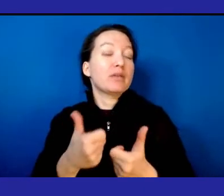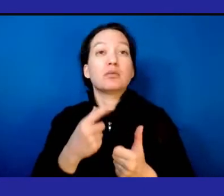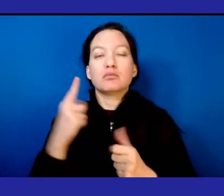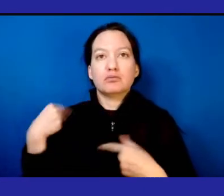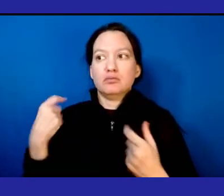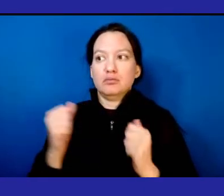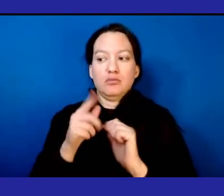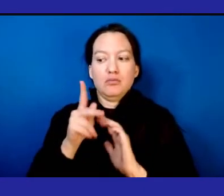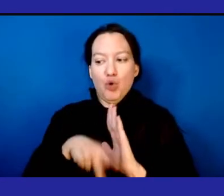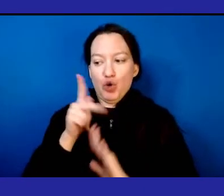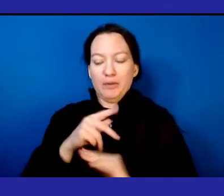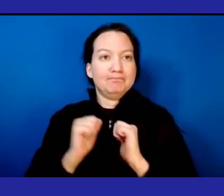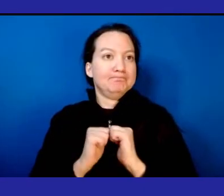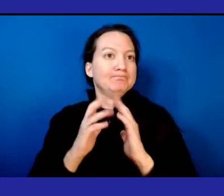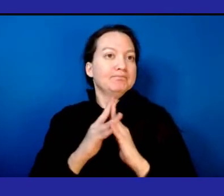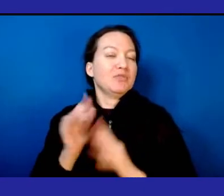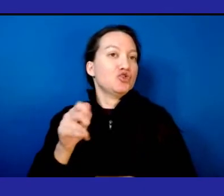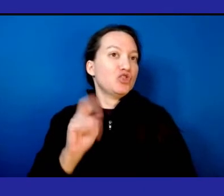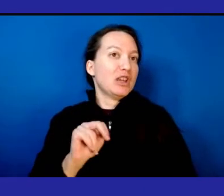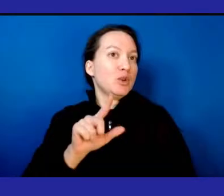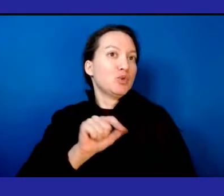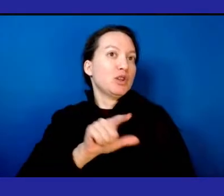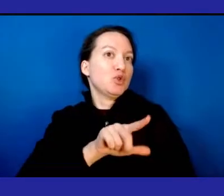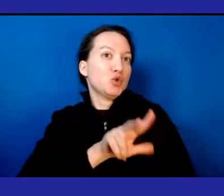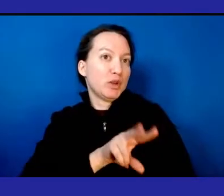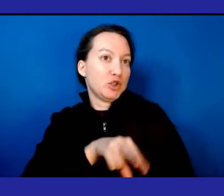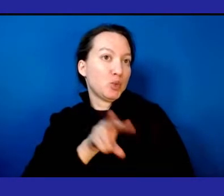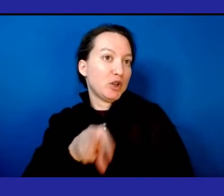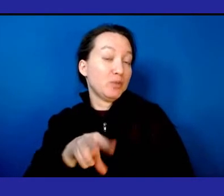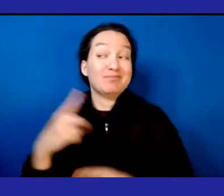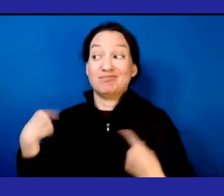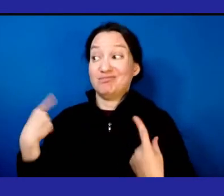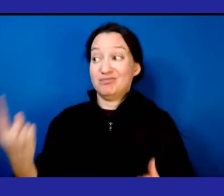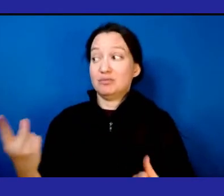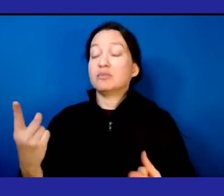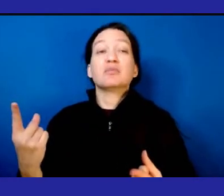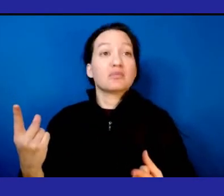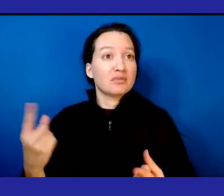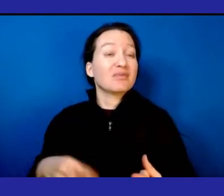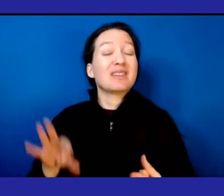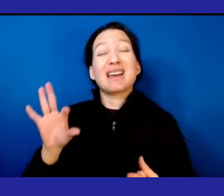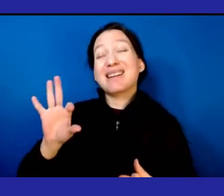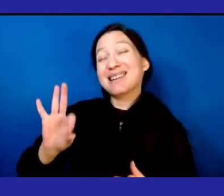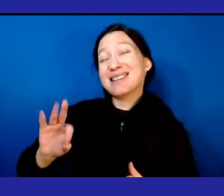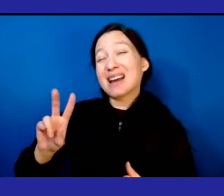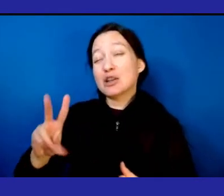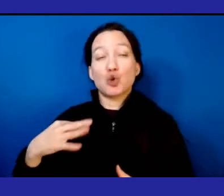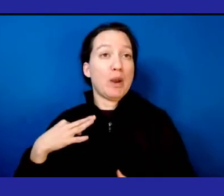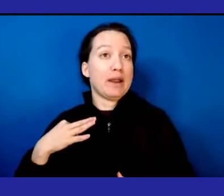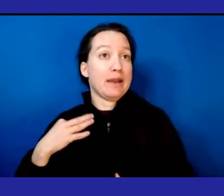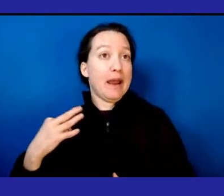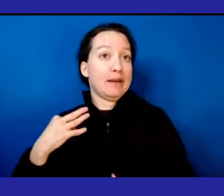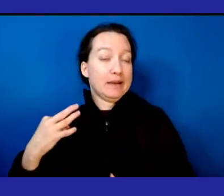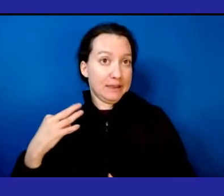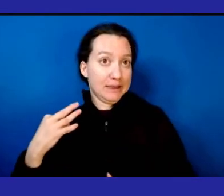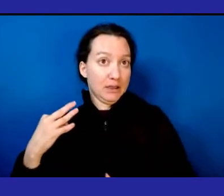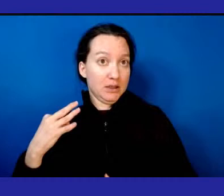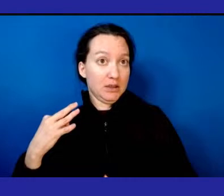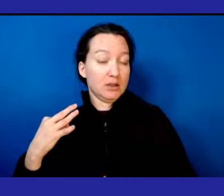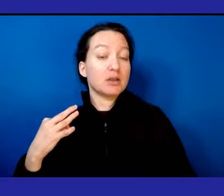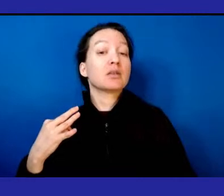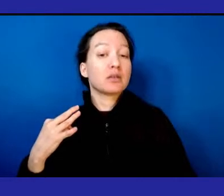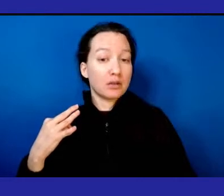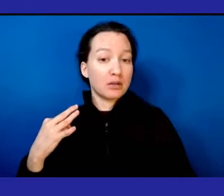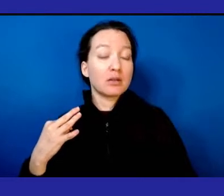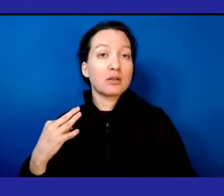in January 2022 to date, there have been 92 candidates. One of